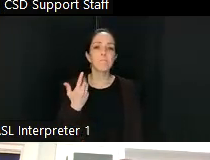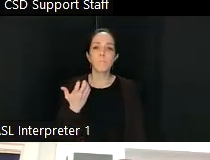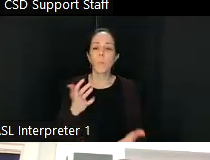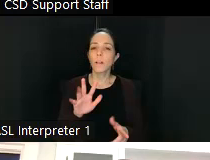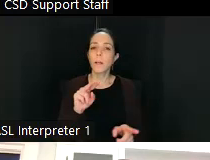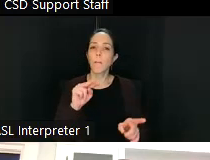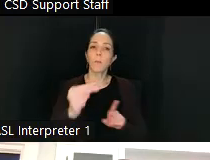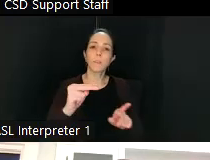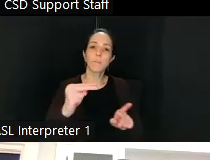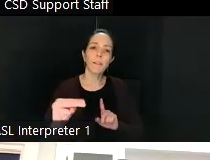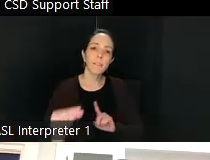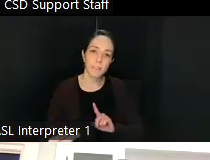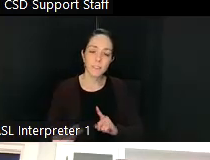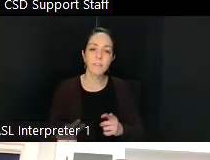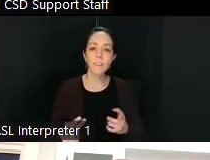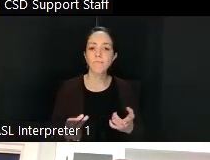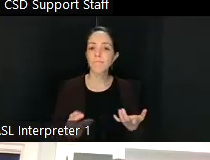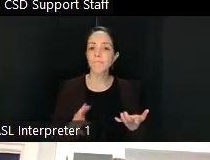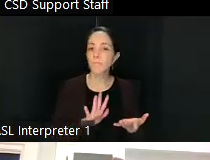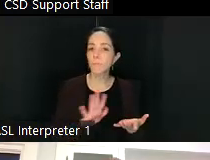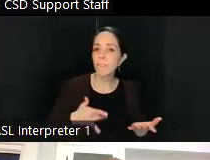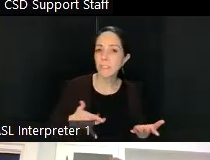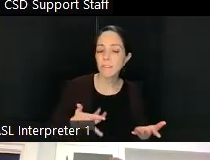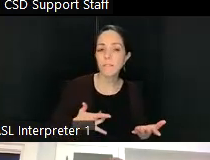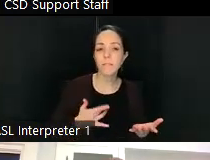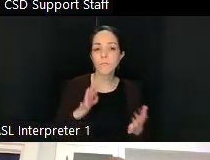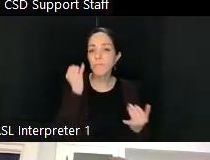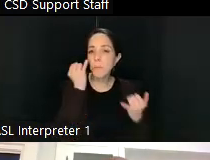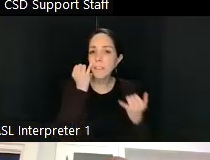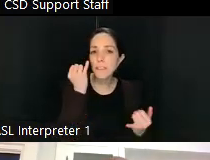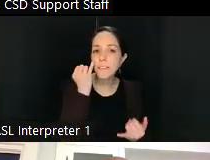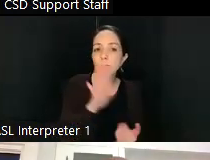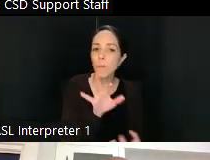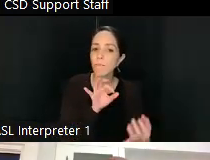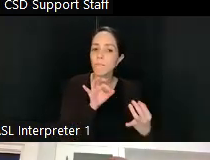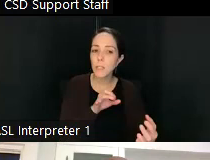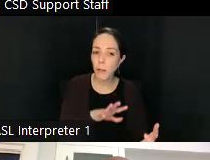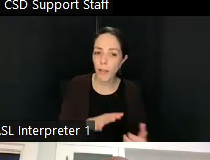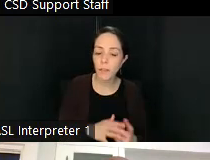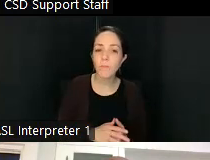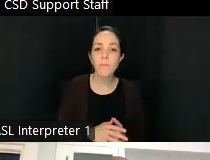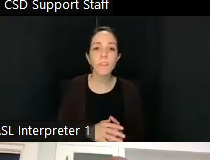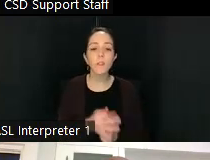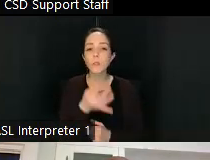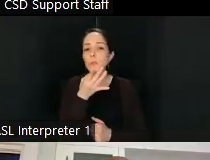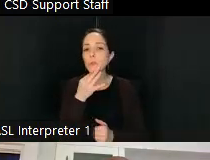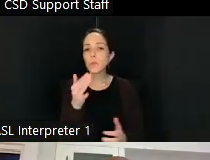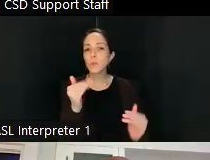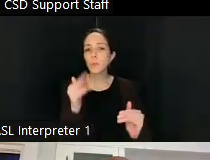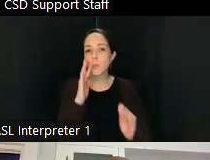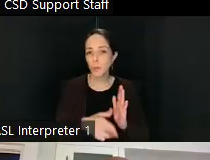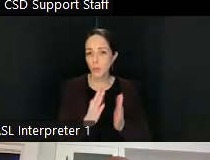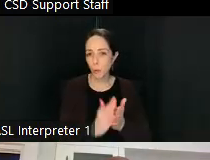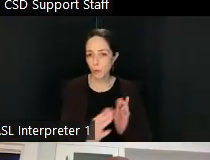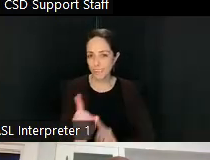subcommittee on these questions as we go through the rest of part D, which is compensation, in the next few minutes here. Does that make sense?